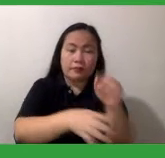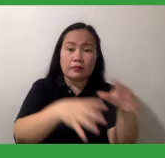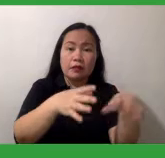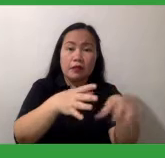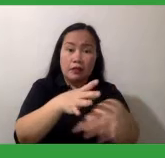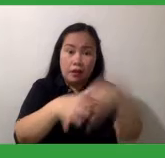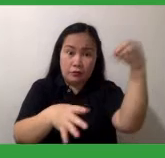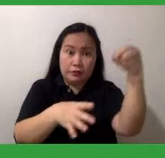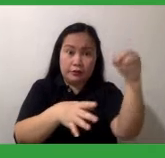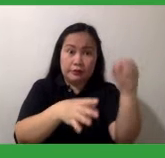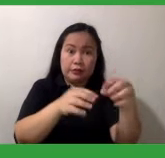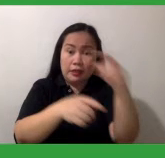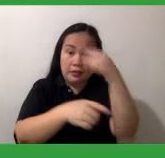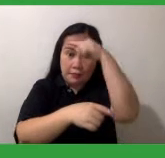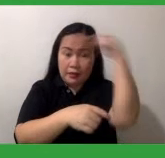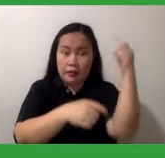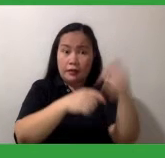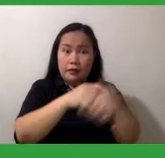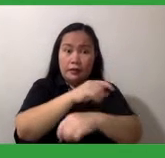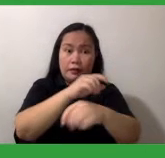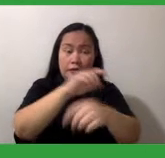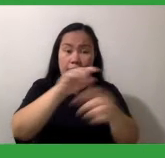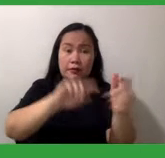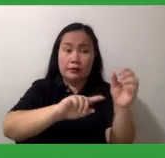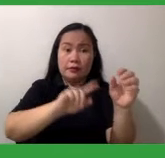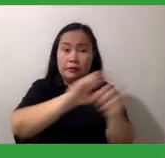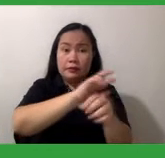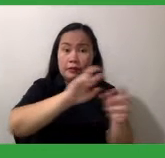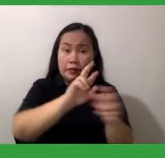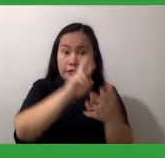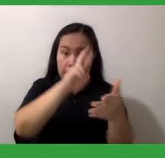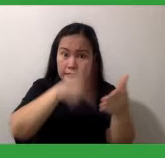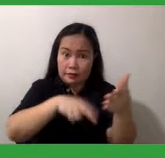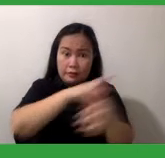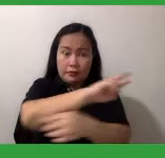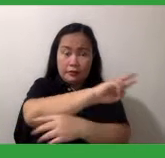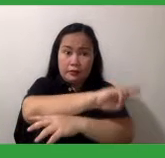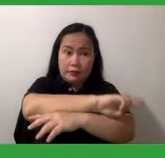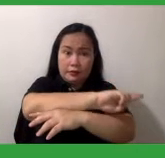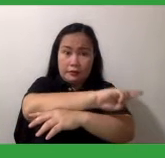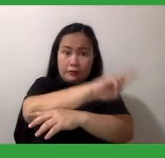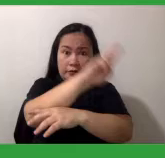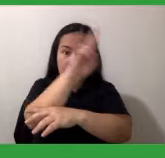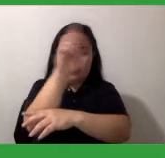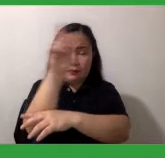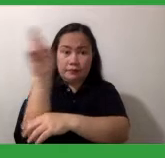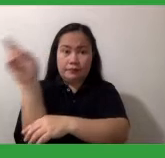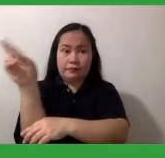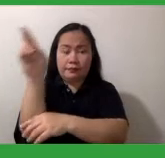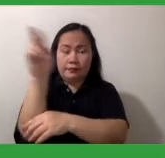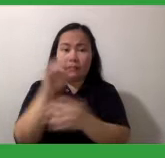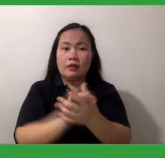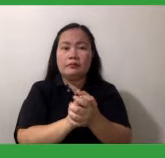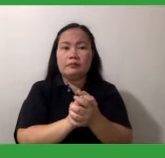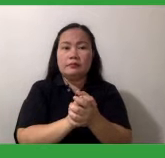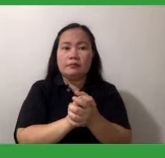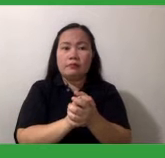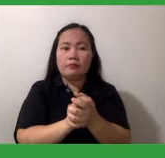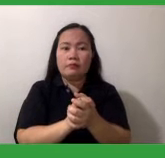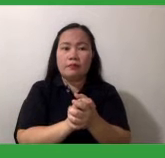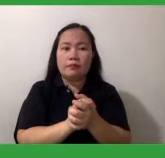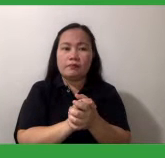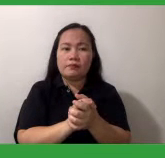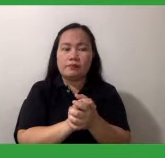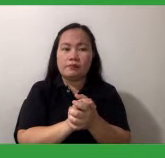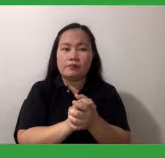outer scale is read in a clockwise direction. So here, from 0 at the right, going to the